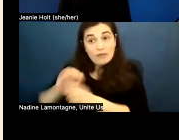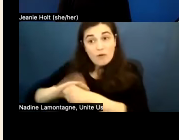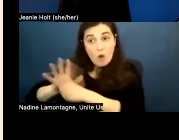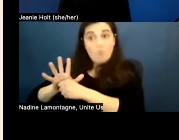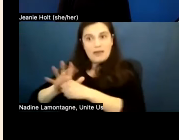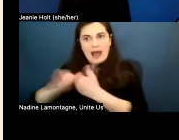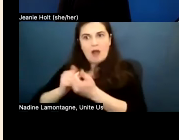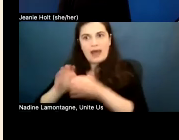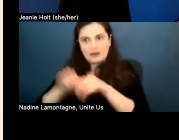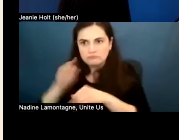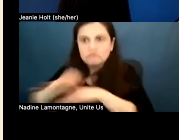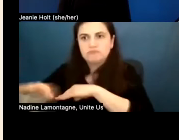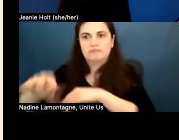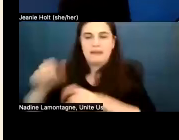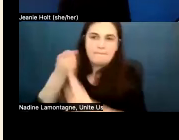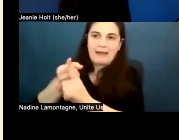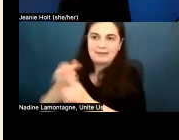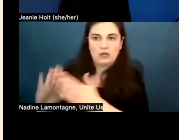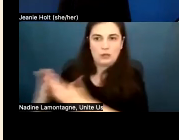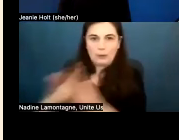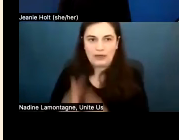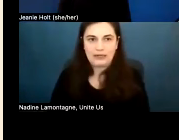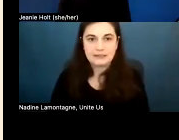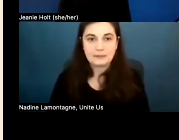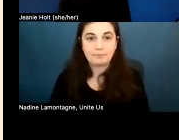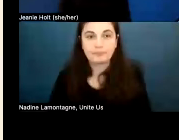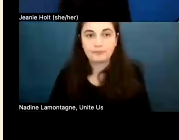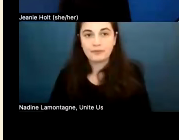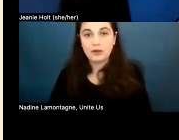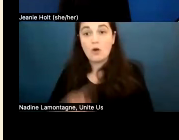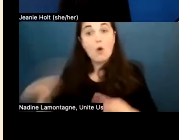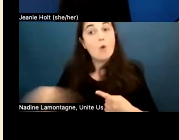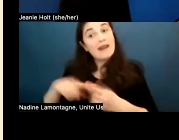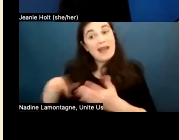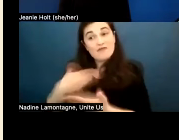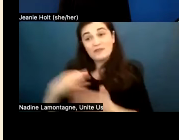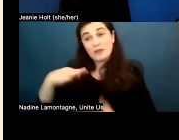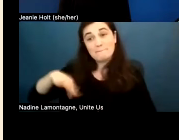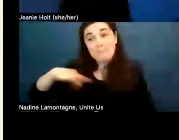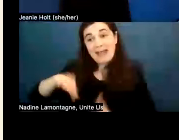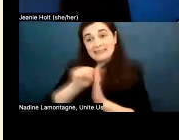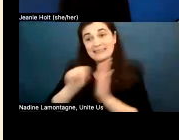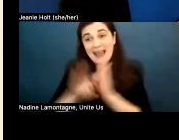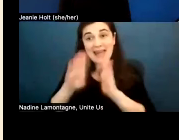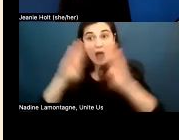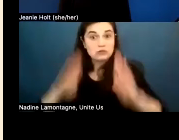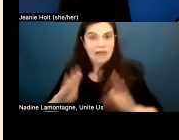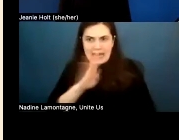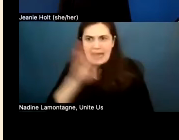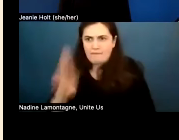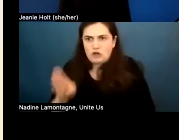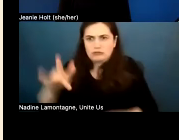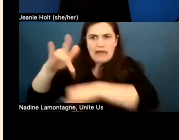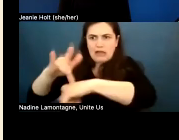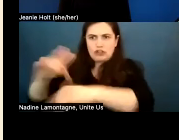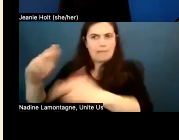When I got to Maine State House, I'd never been there before. I was politically active, but had never testified